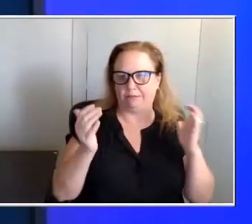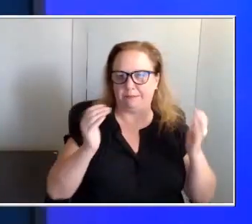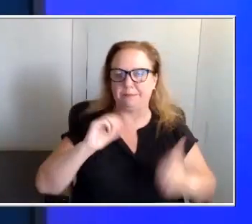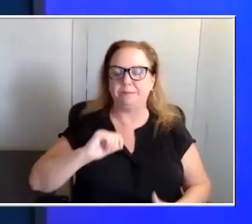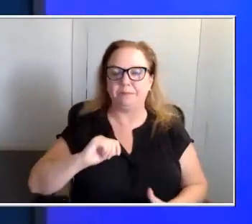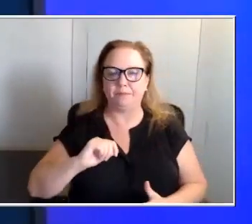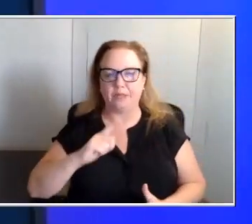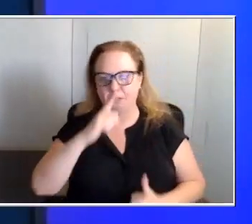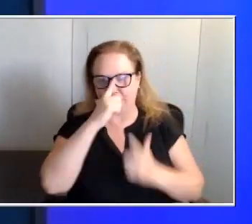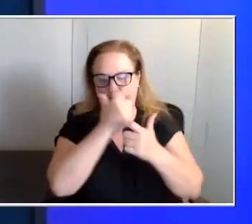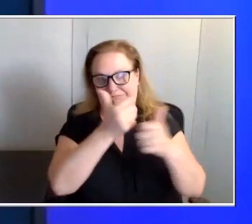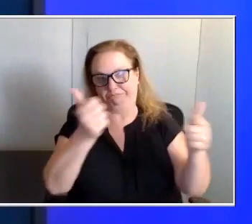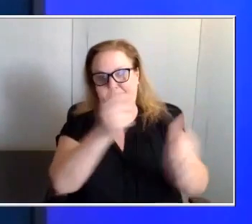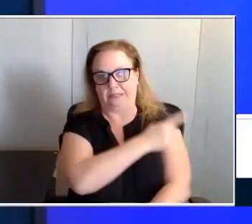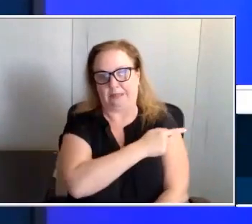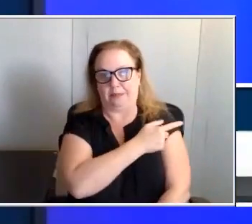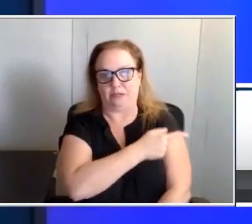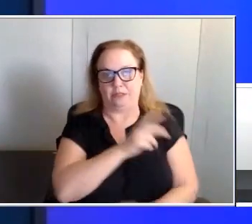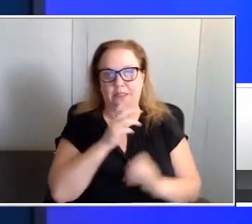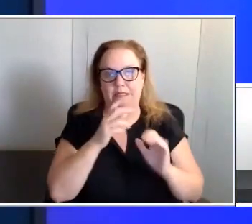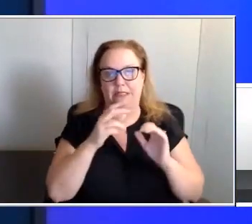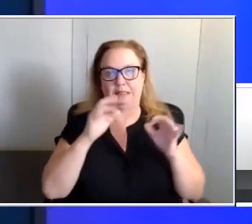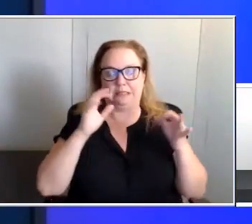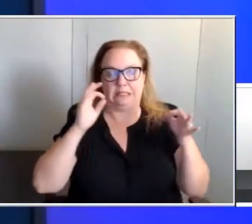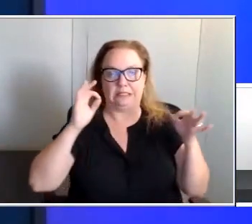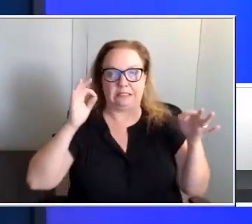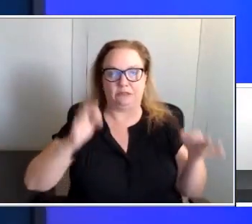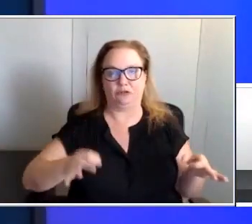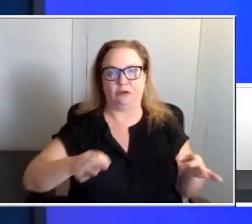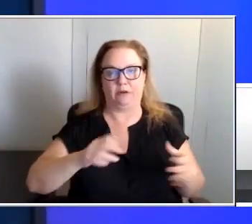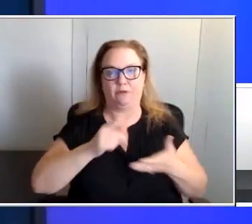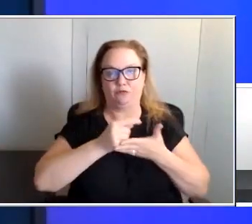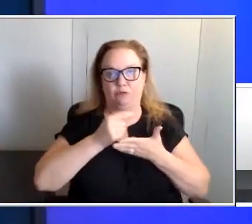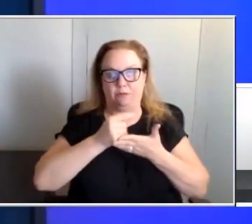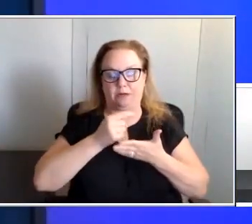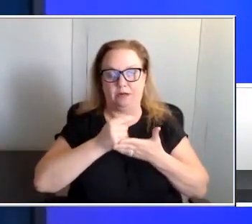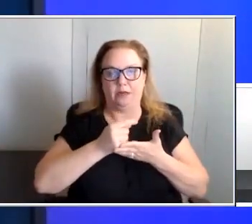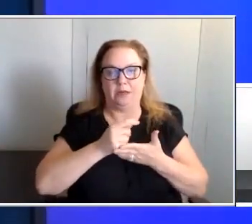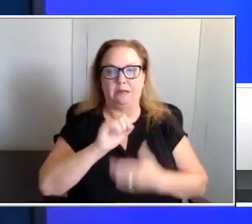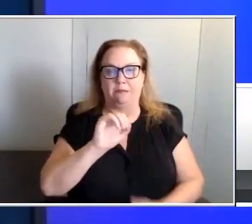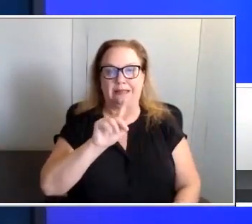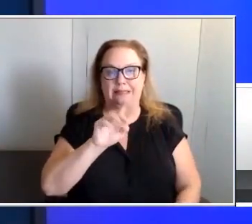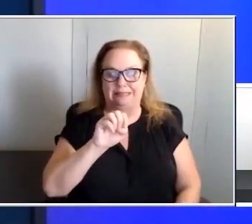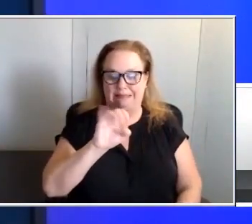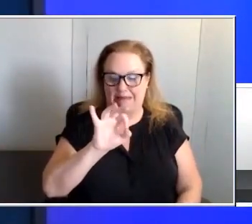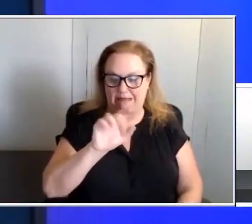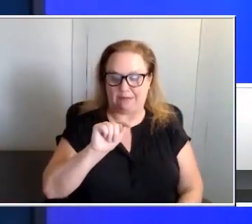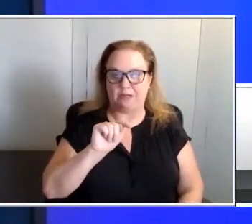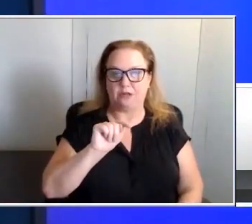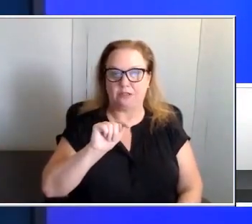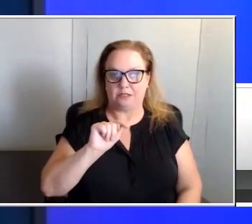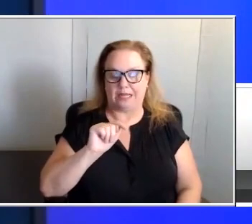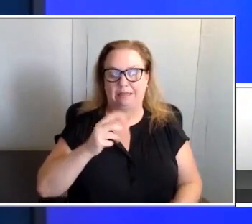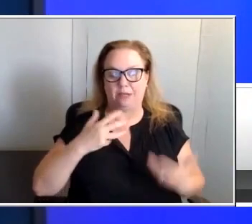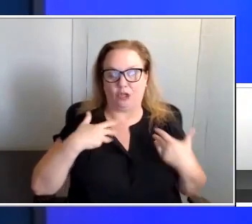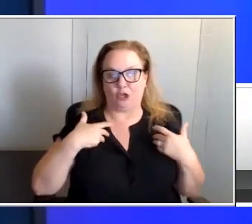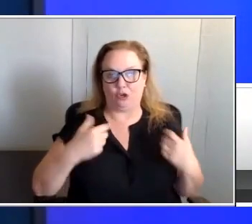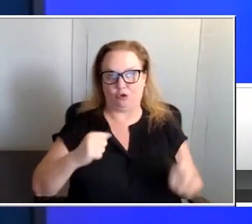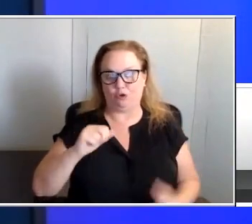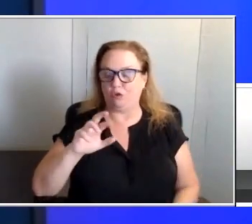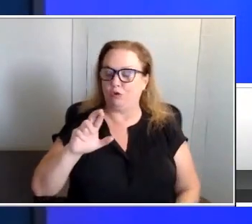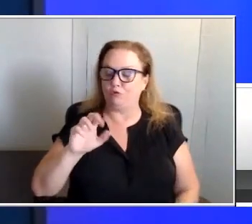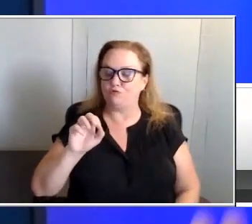patient. So the decision on a treatment is driven by the side effects of therapy, less so the cure rate. Because